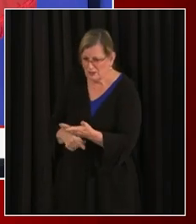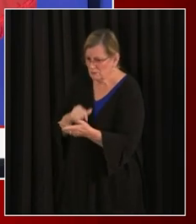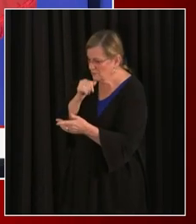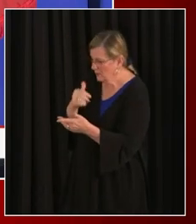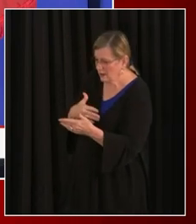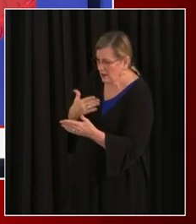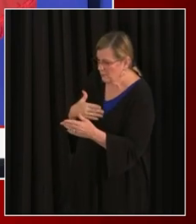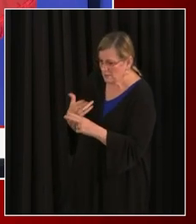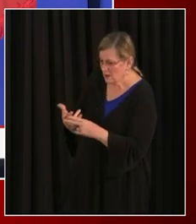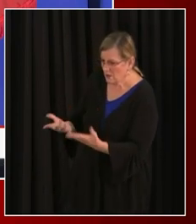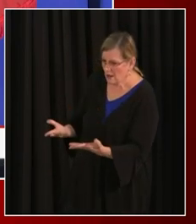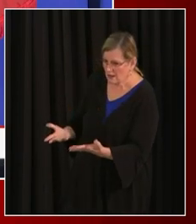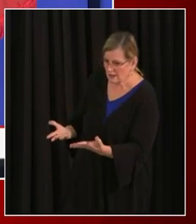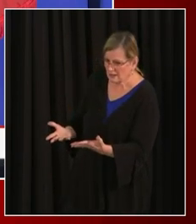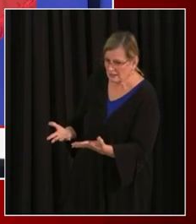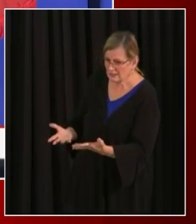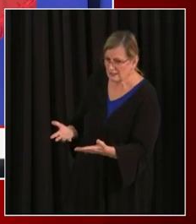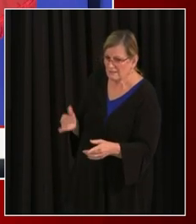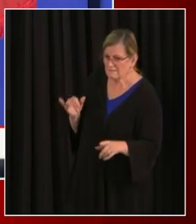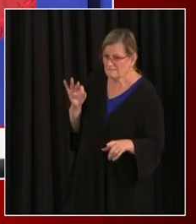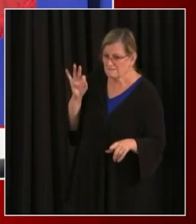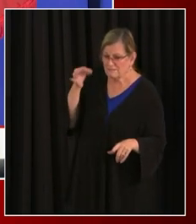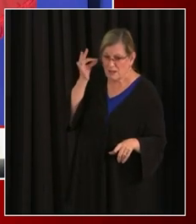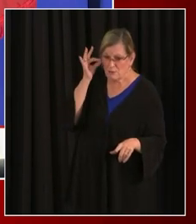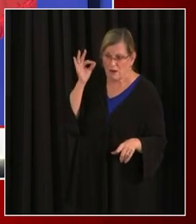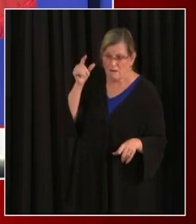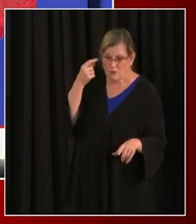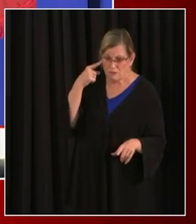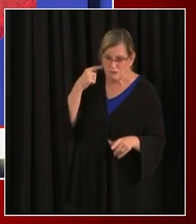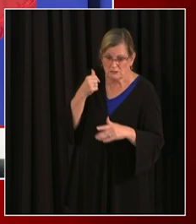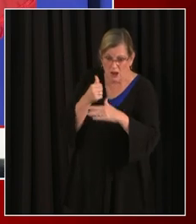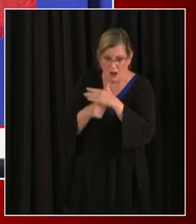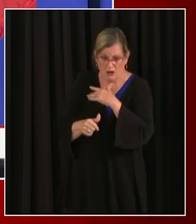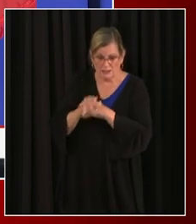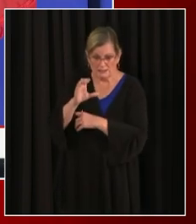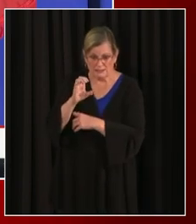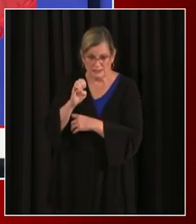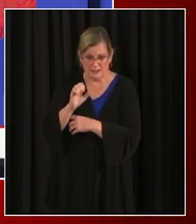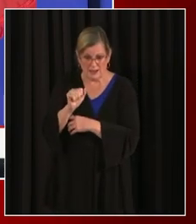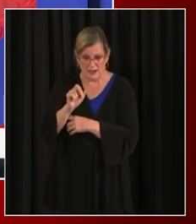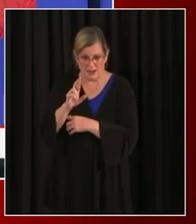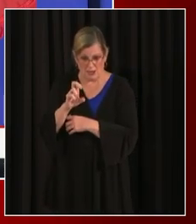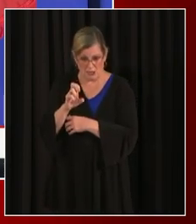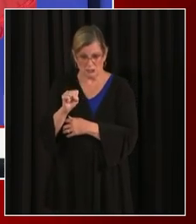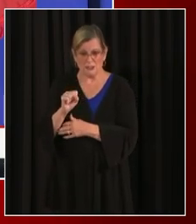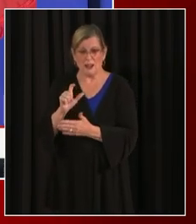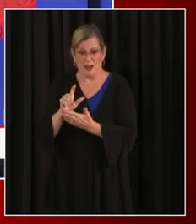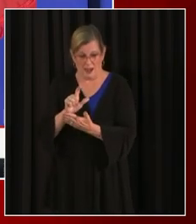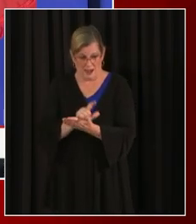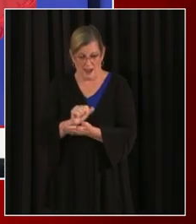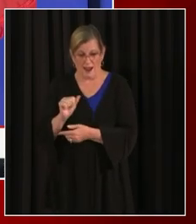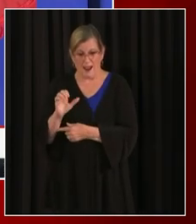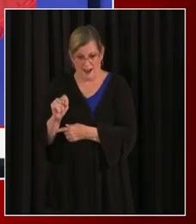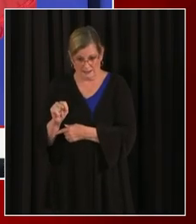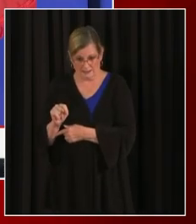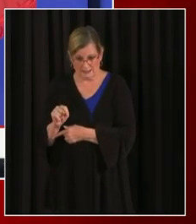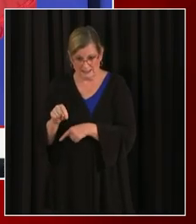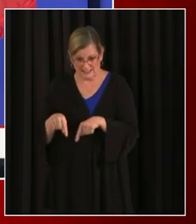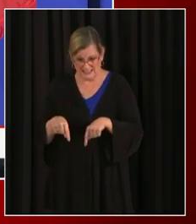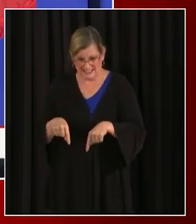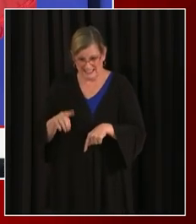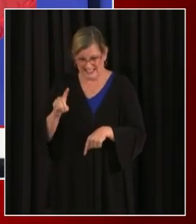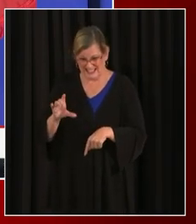the CARES Act, requires local governments that received money to submit a report. The district government didn't get the 1.2